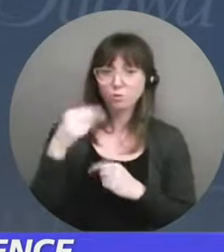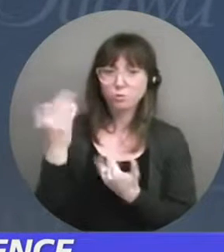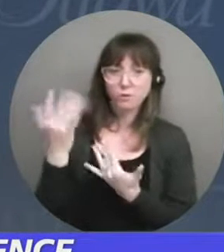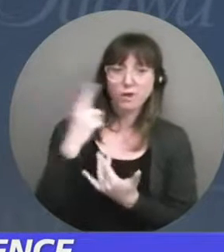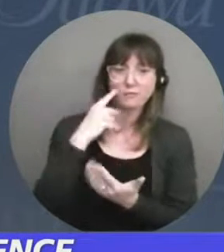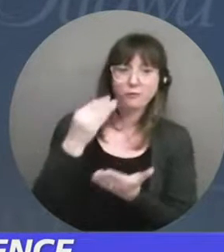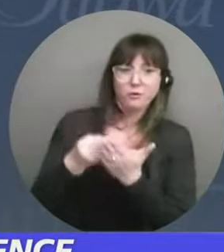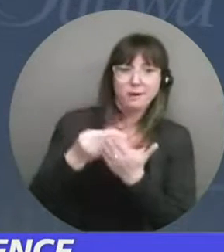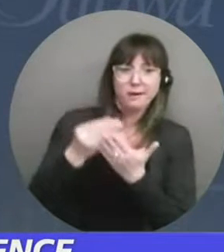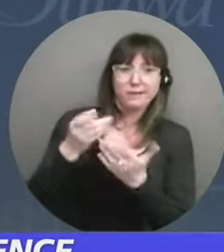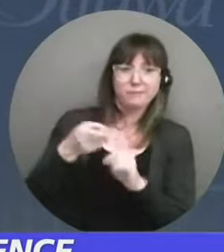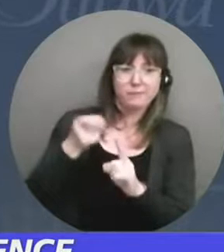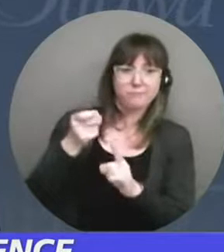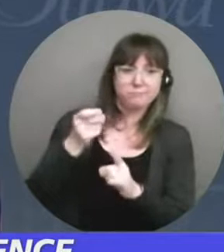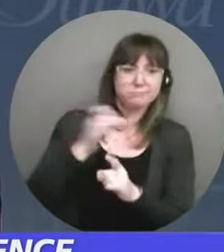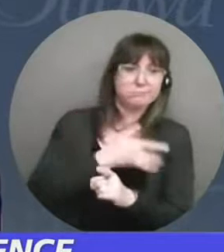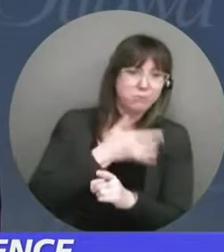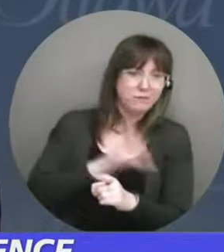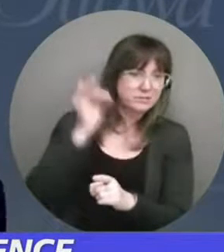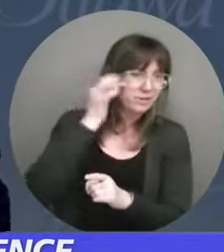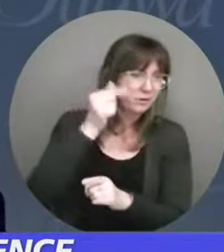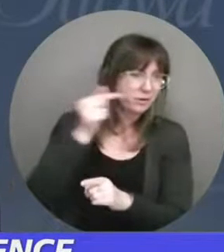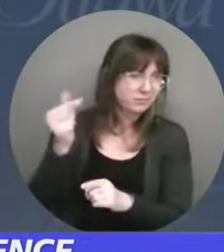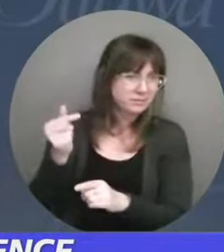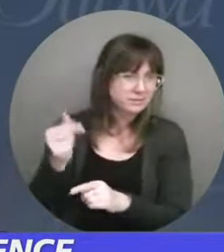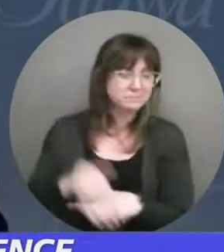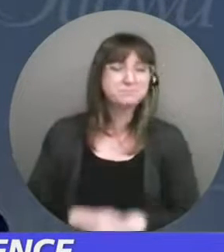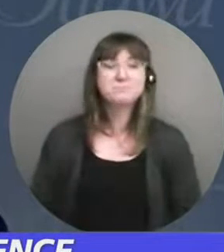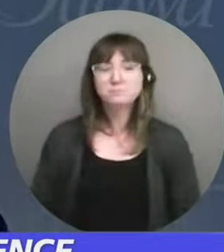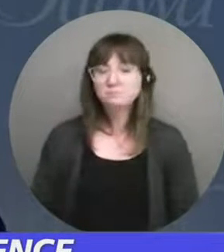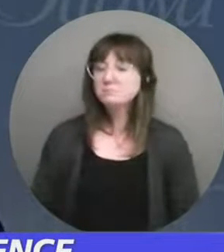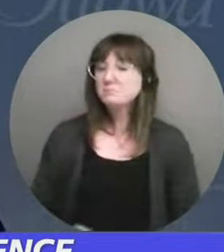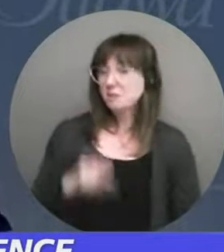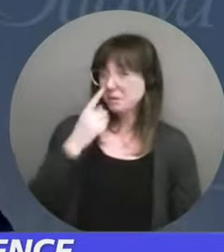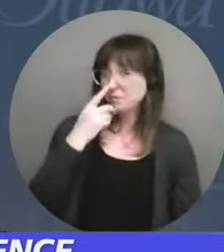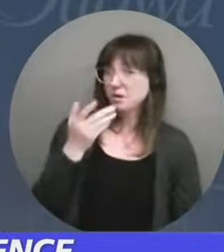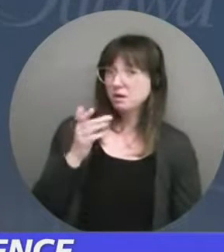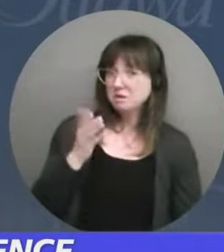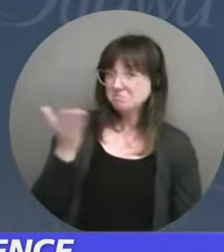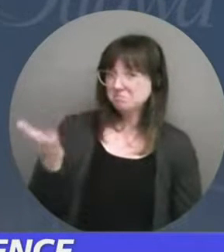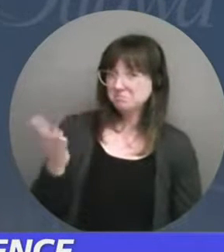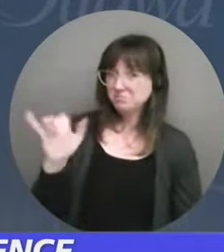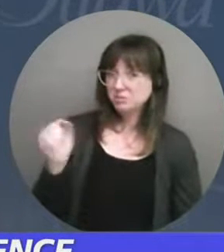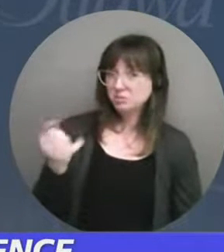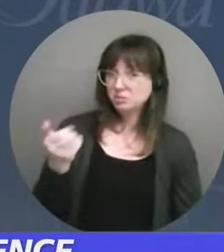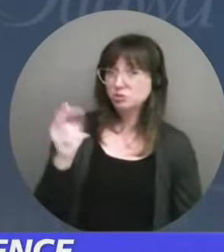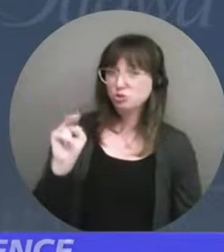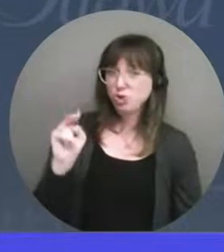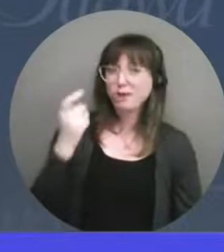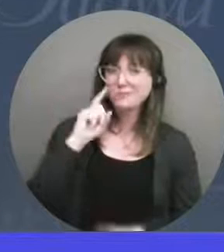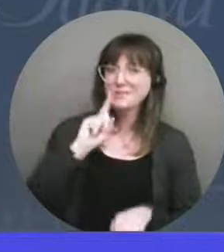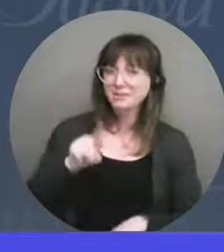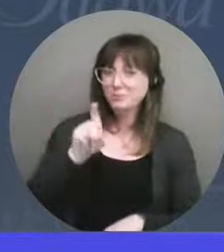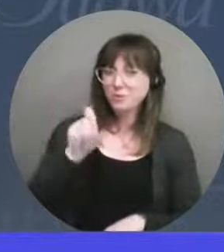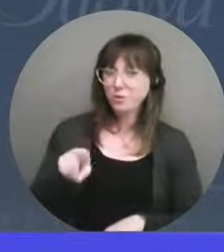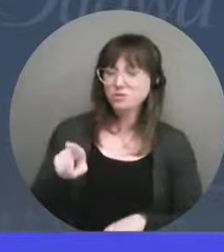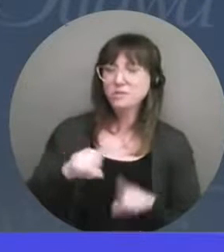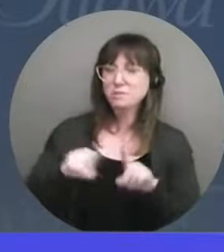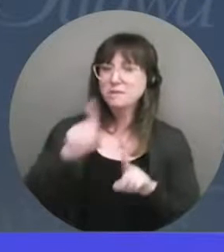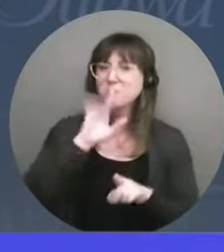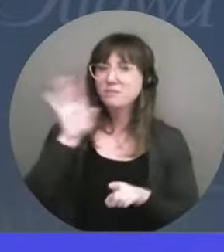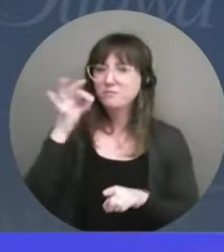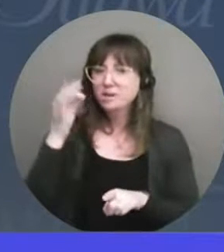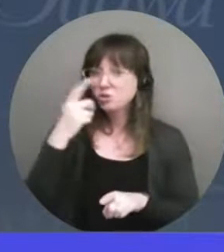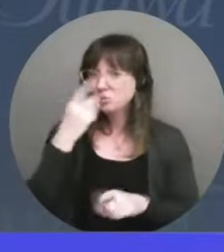on expenses there? Yeah, I'll ask, John responded to that just a moment ago, Pat, in French, so I'll ask him to repeat